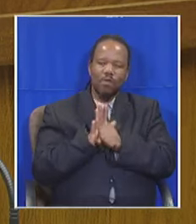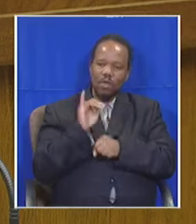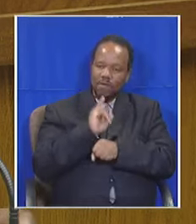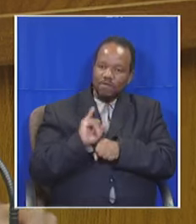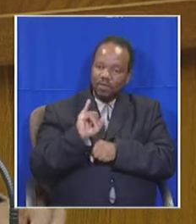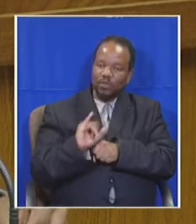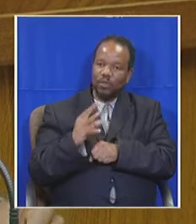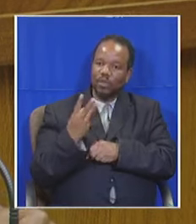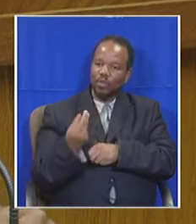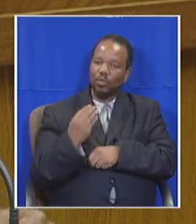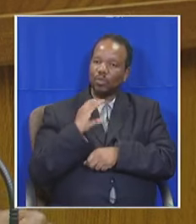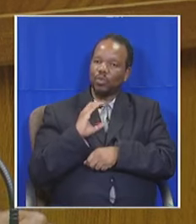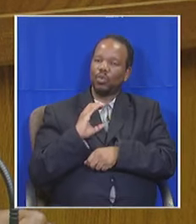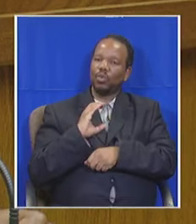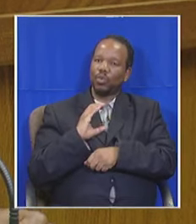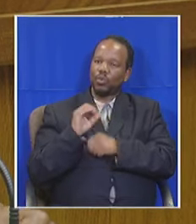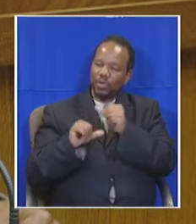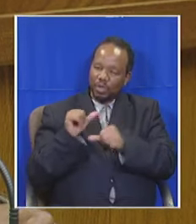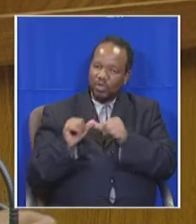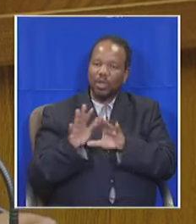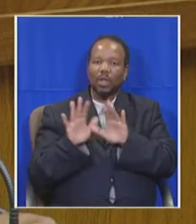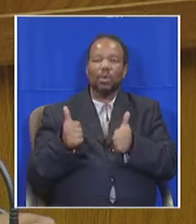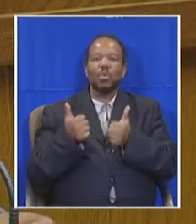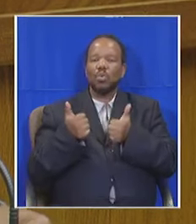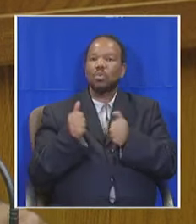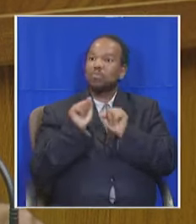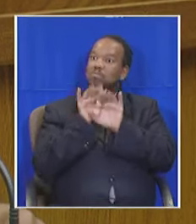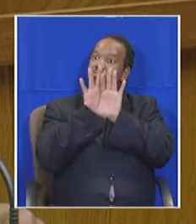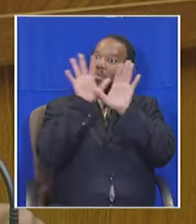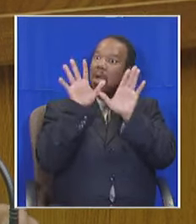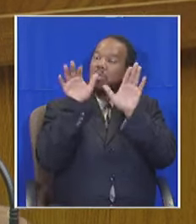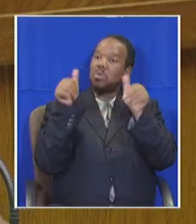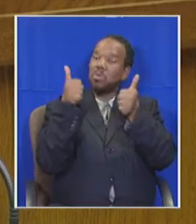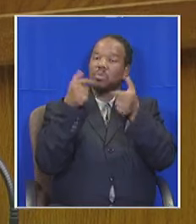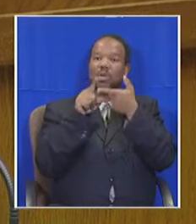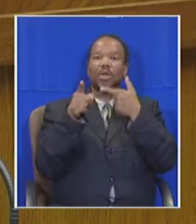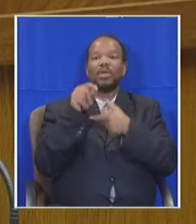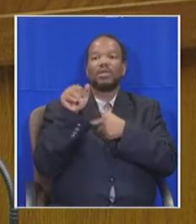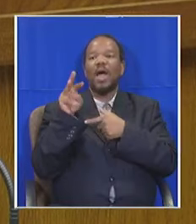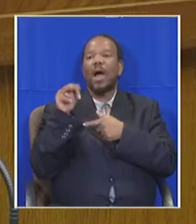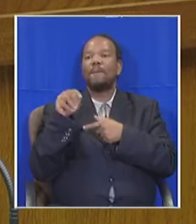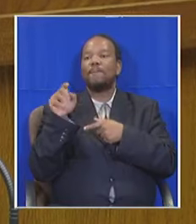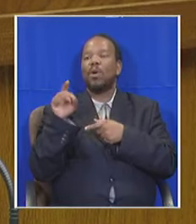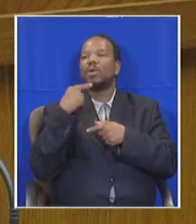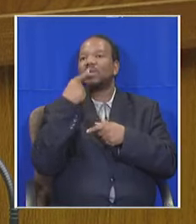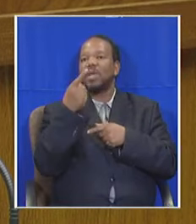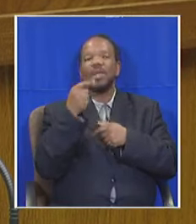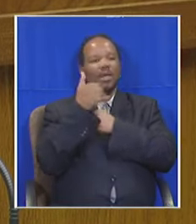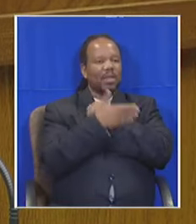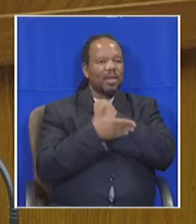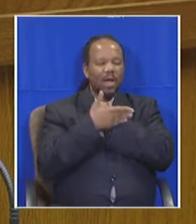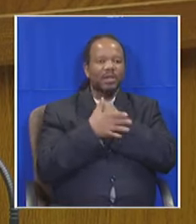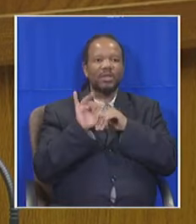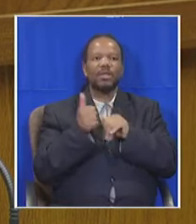generation, we are guaranteeing a great and a bright future for our country. Oliver Tambo once said, a country, a movement,